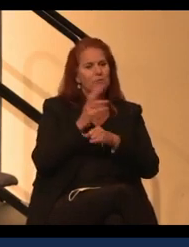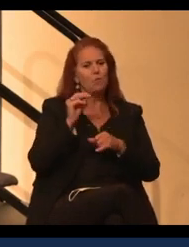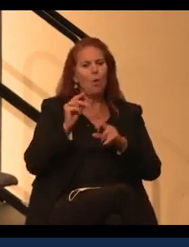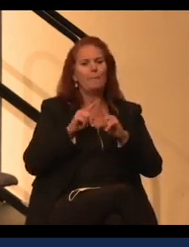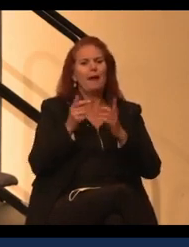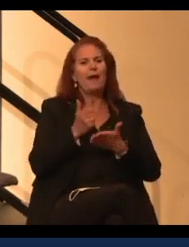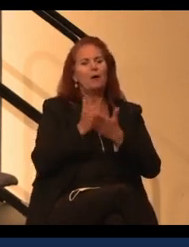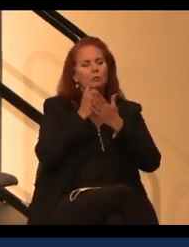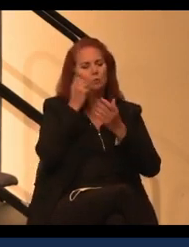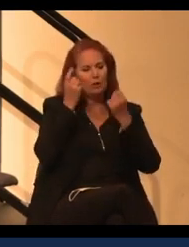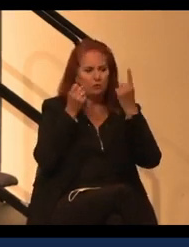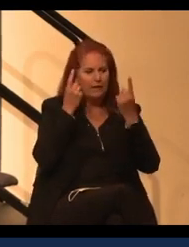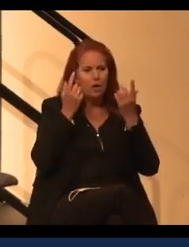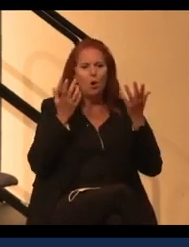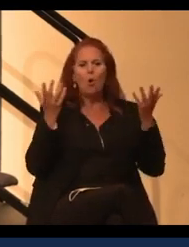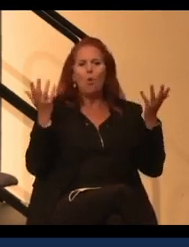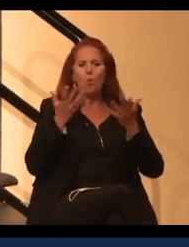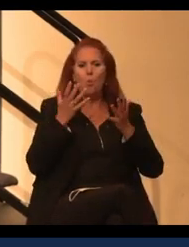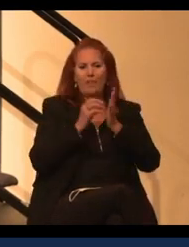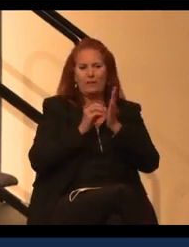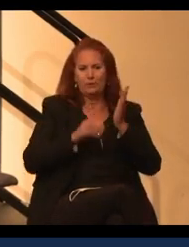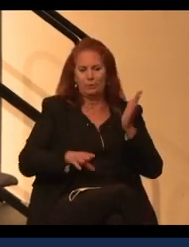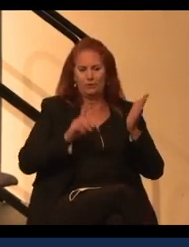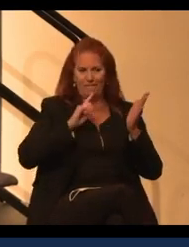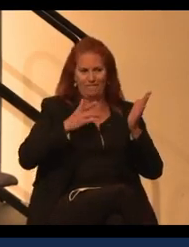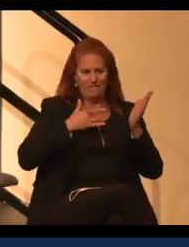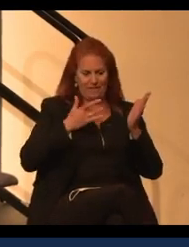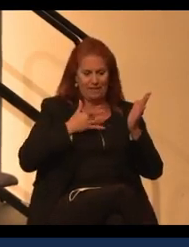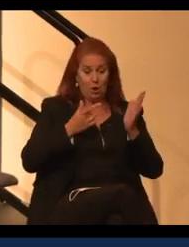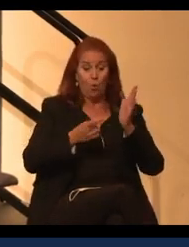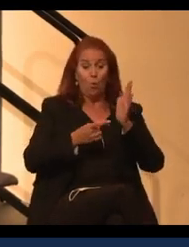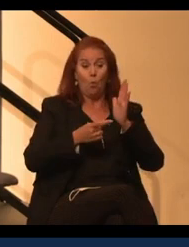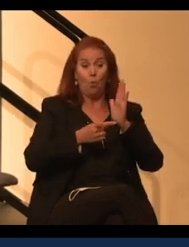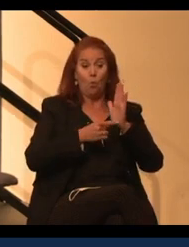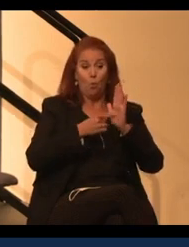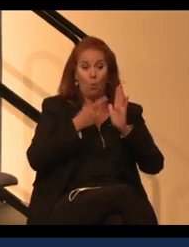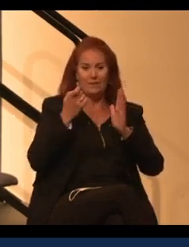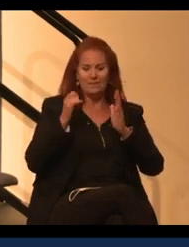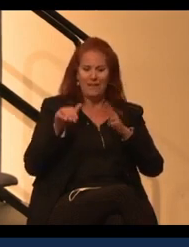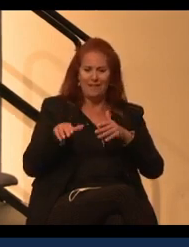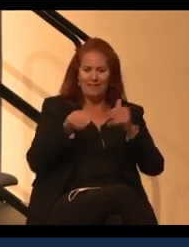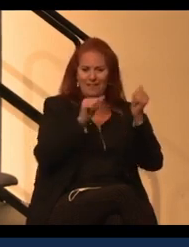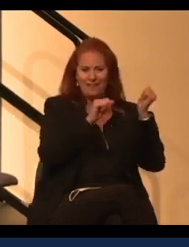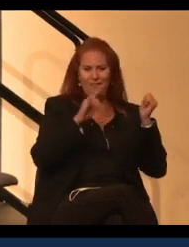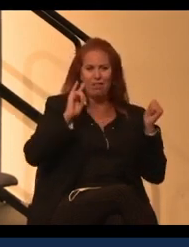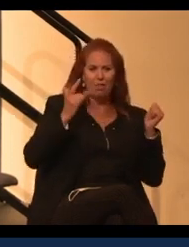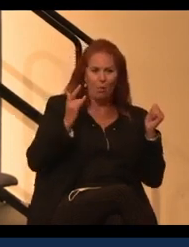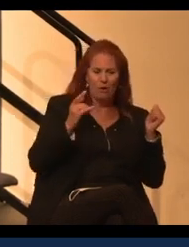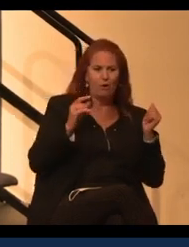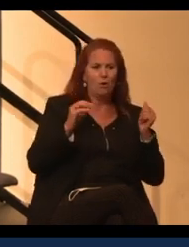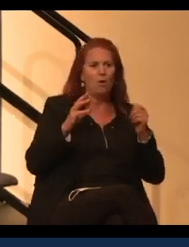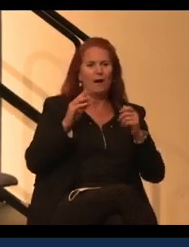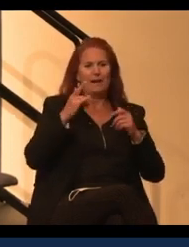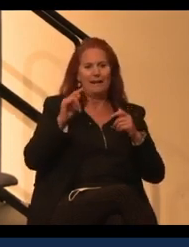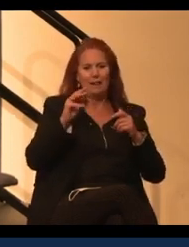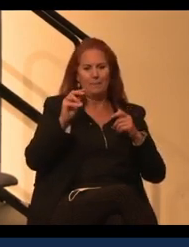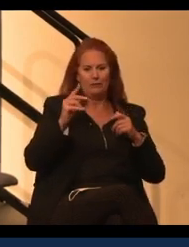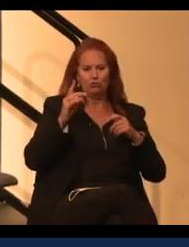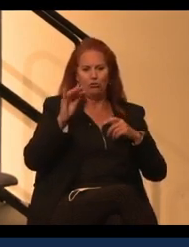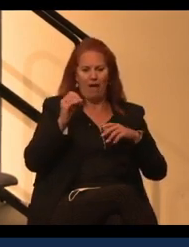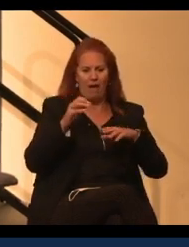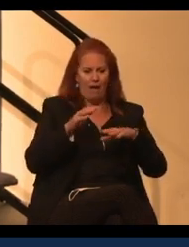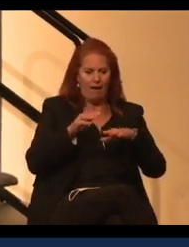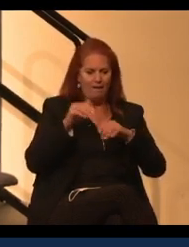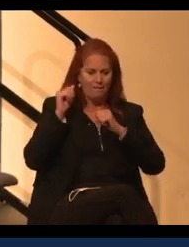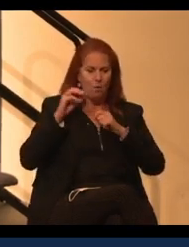to understand, what these students are feeling once they leave La Jolla, or once they cross Gilman Drive, or when they